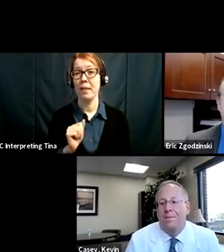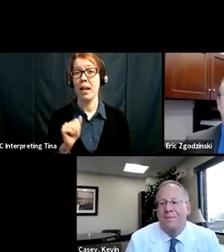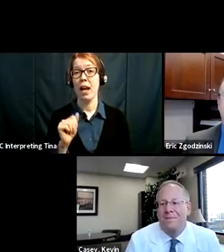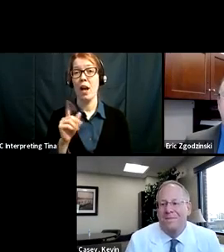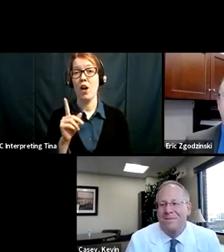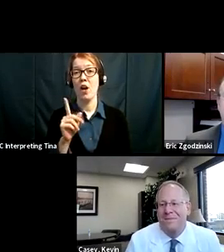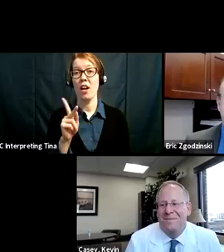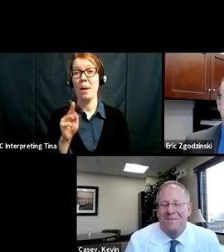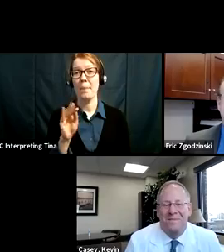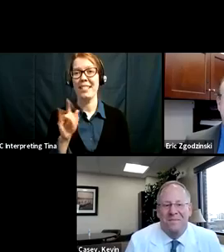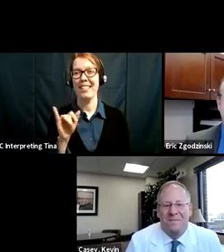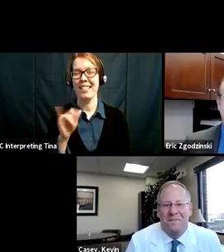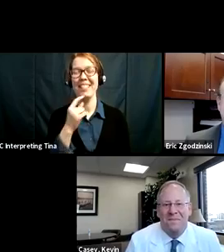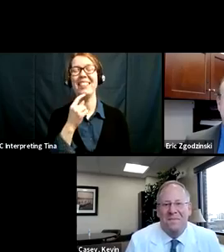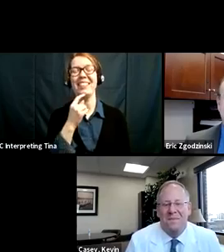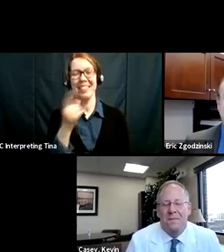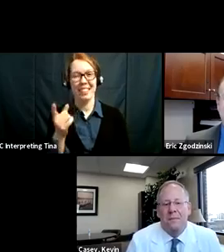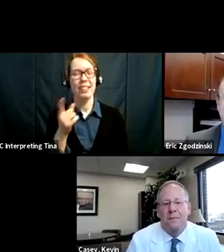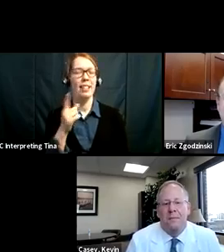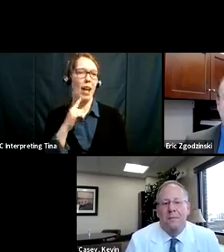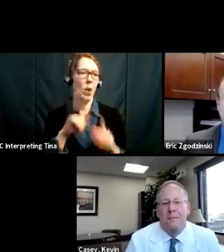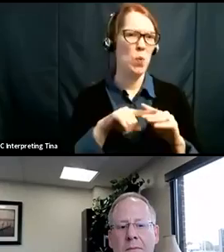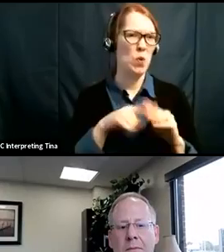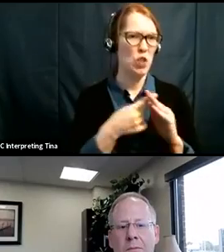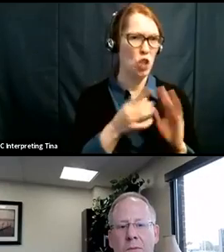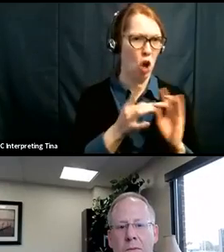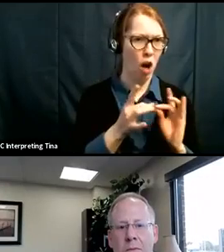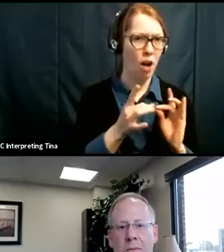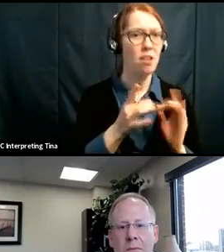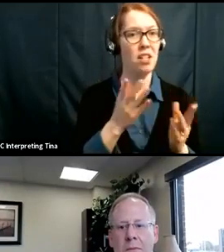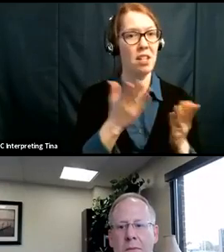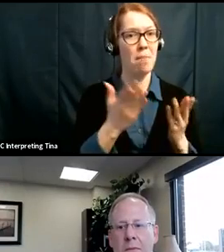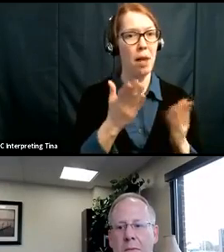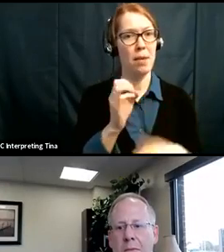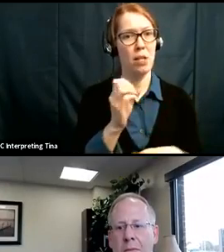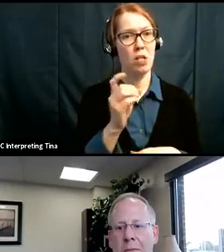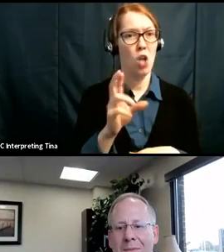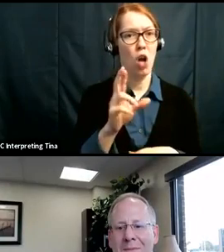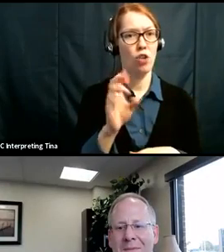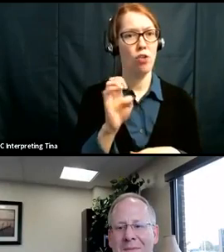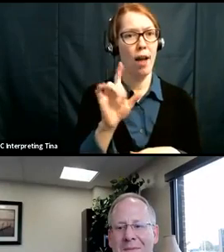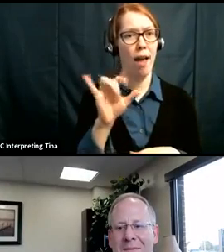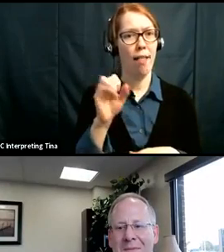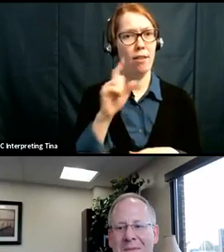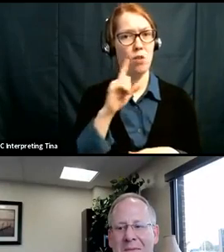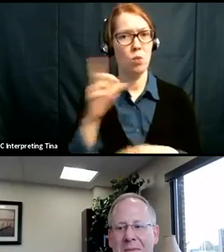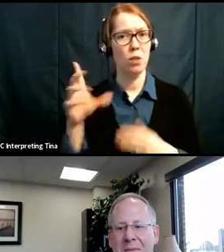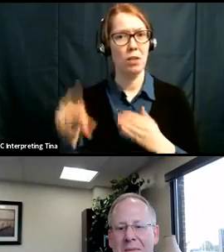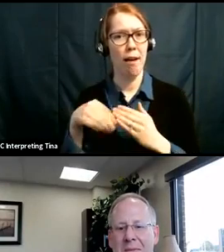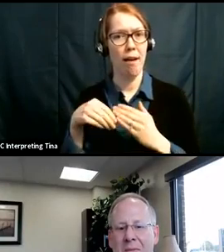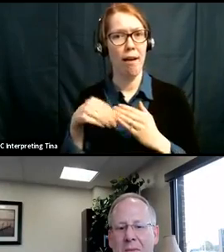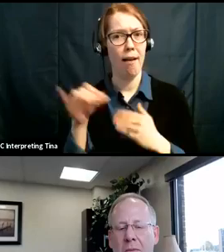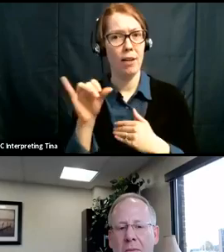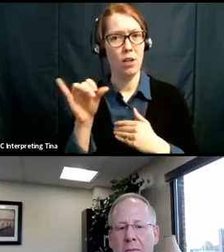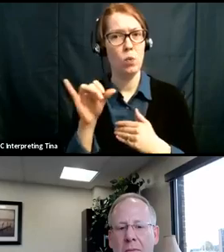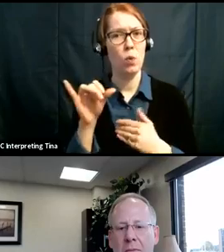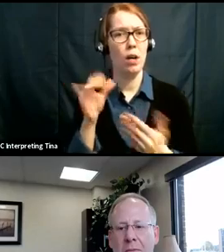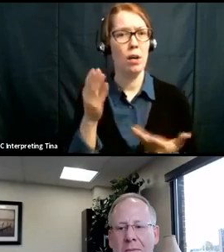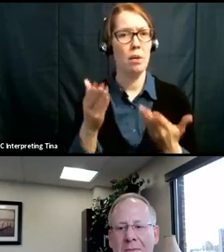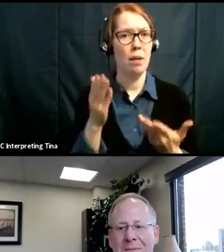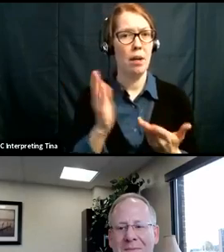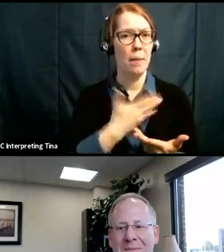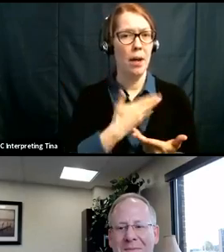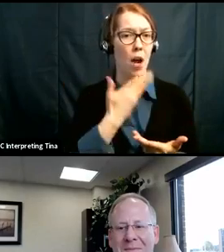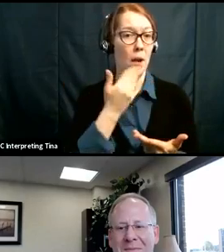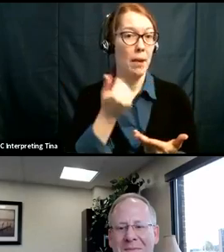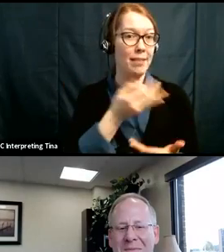Sure, I can start, and then maybe Dr. Ellis might be able to weigh in as well. He would probably be our